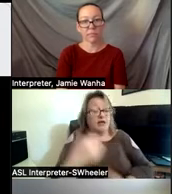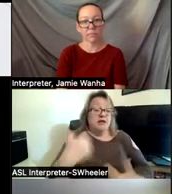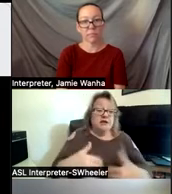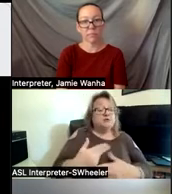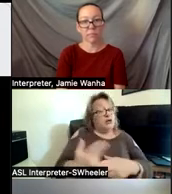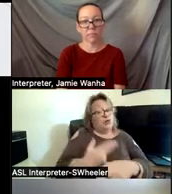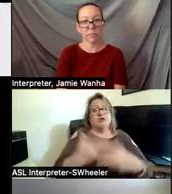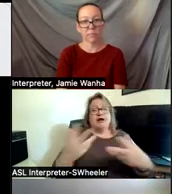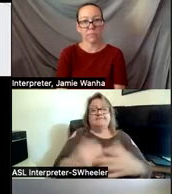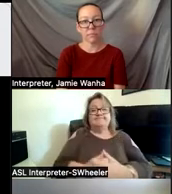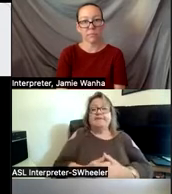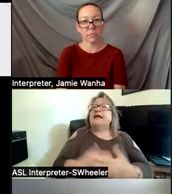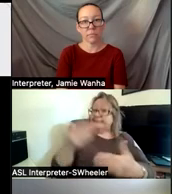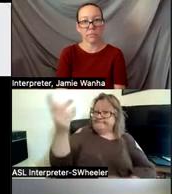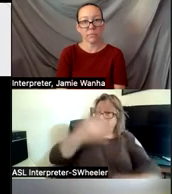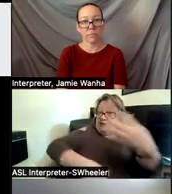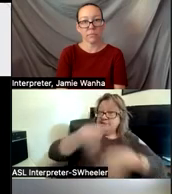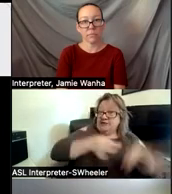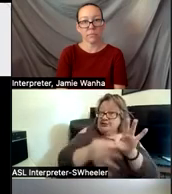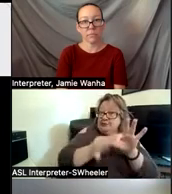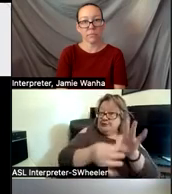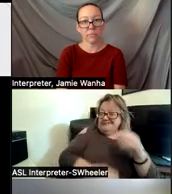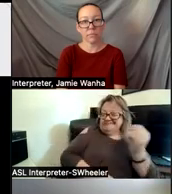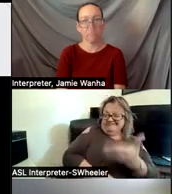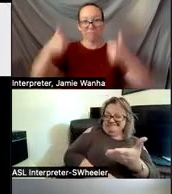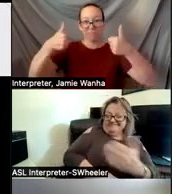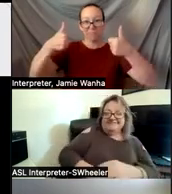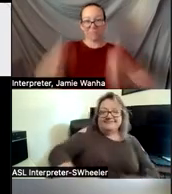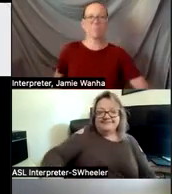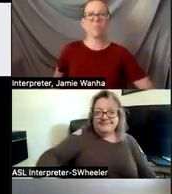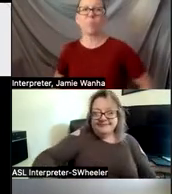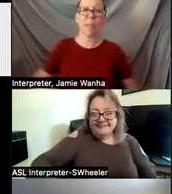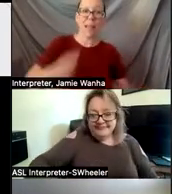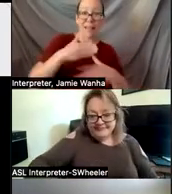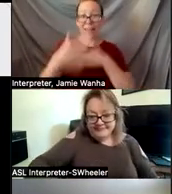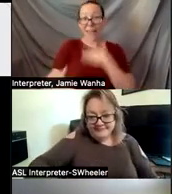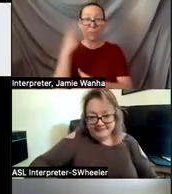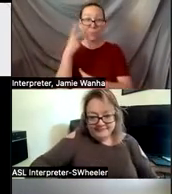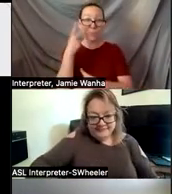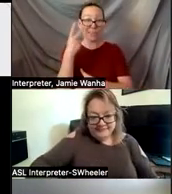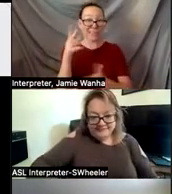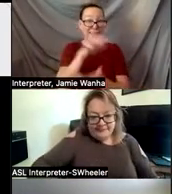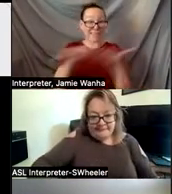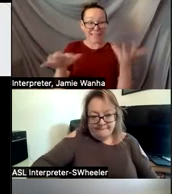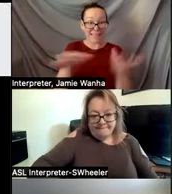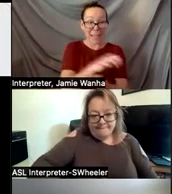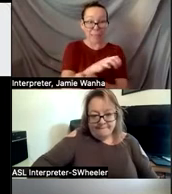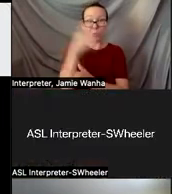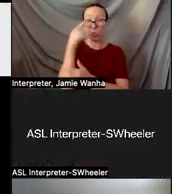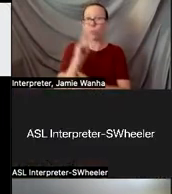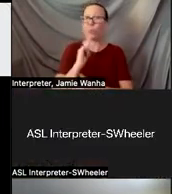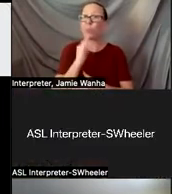used. In the next one, we are going to see the damages to critical infrastructure, right?